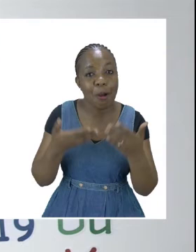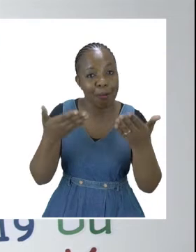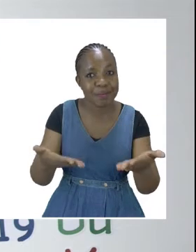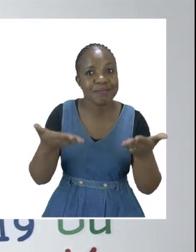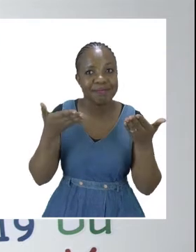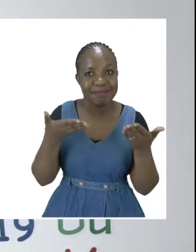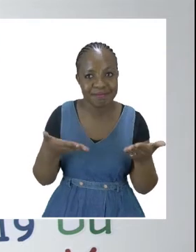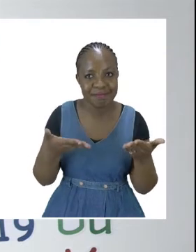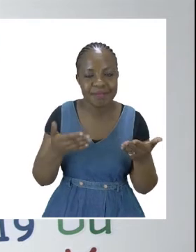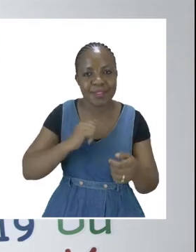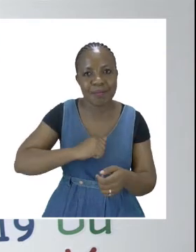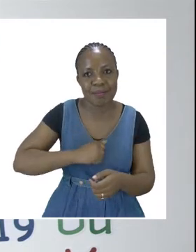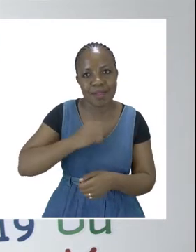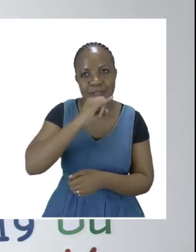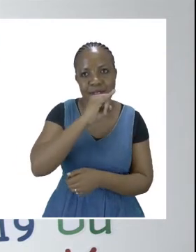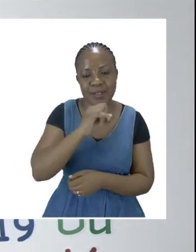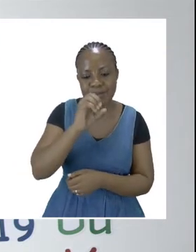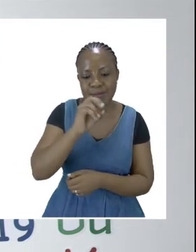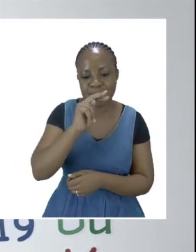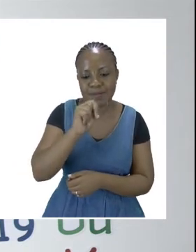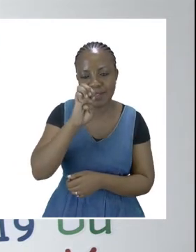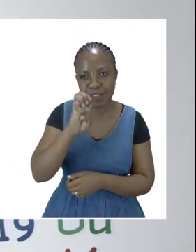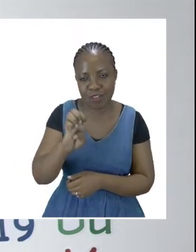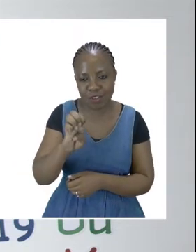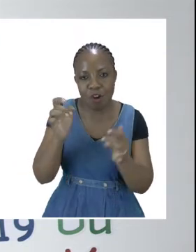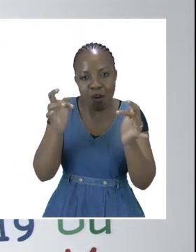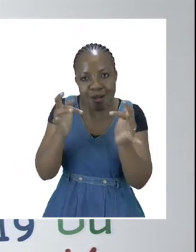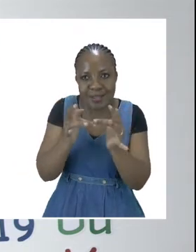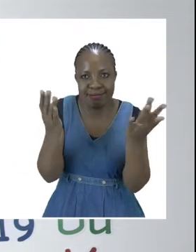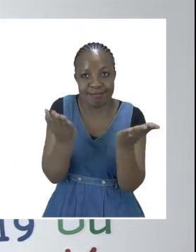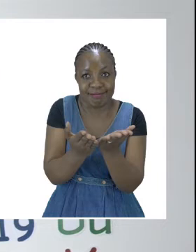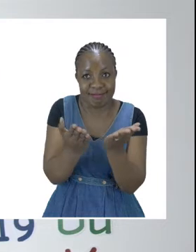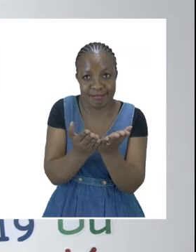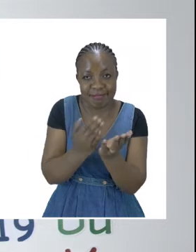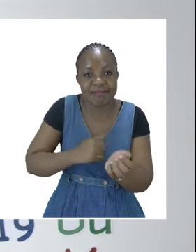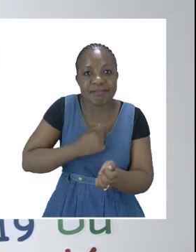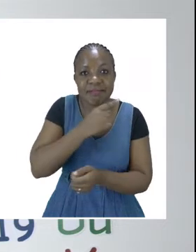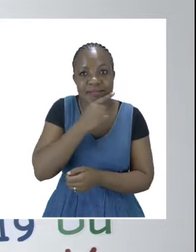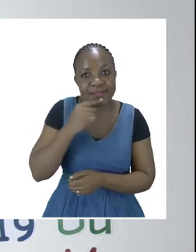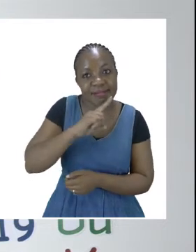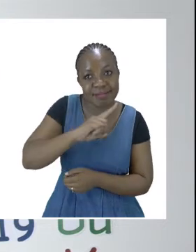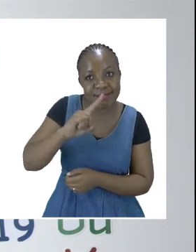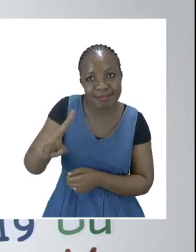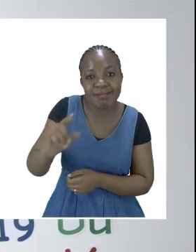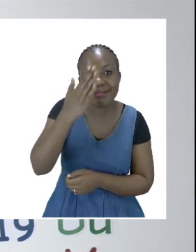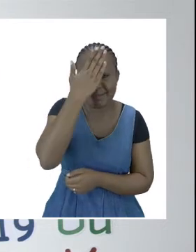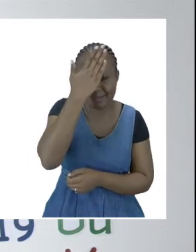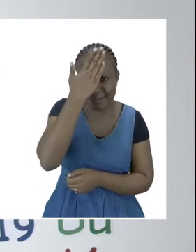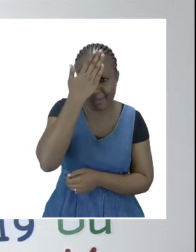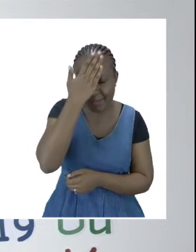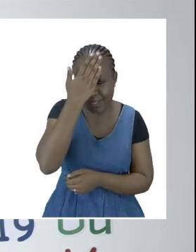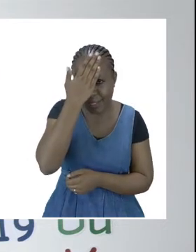Welcome to My Zone Online School. My name is Teacher Mutsa. Get your education